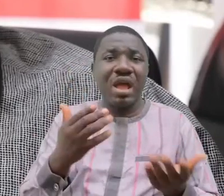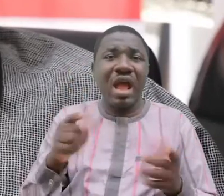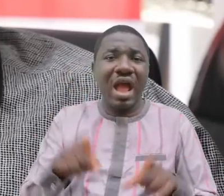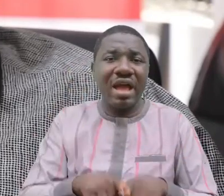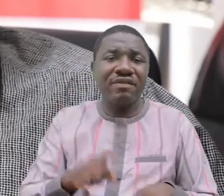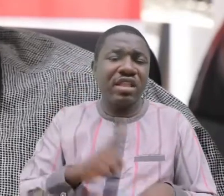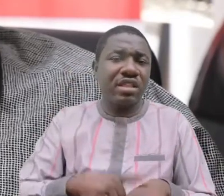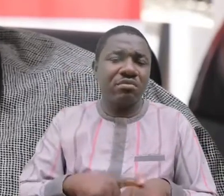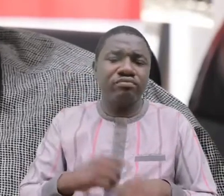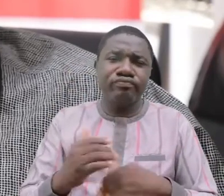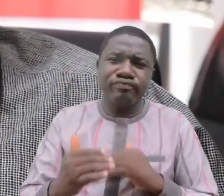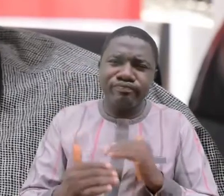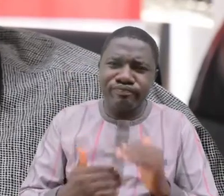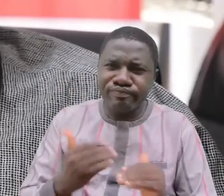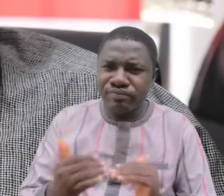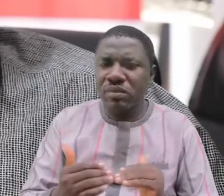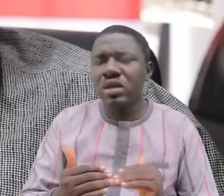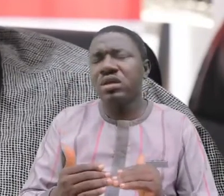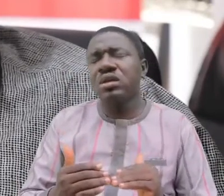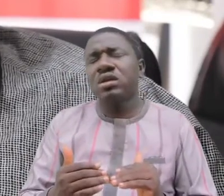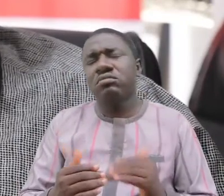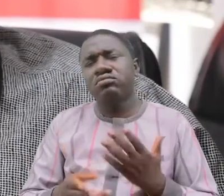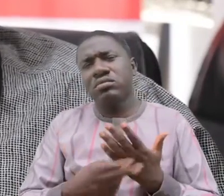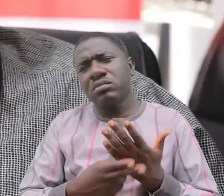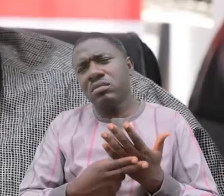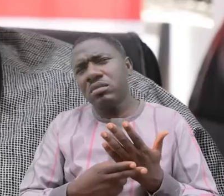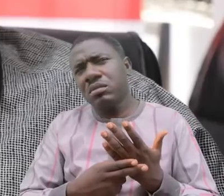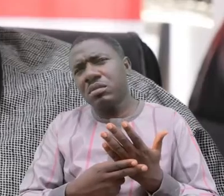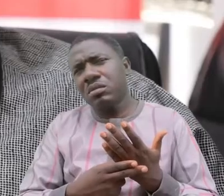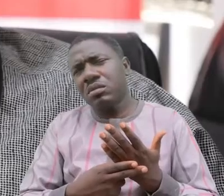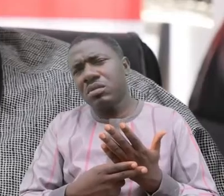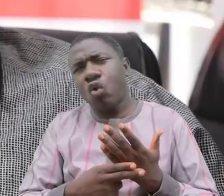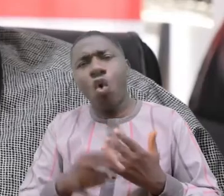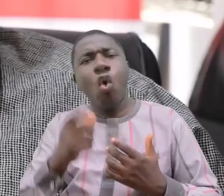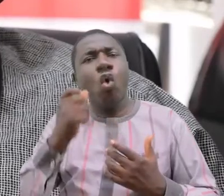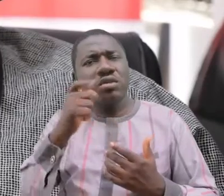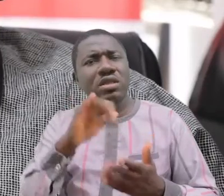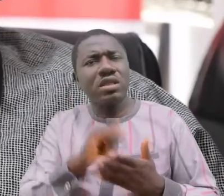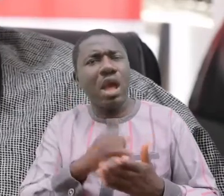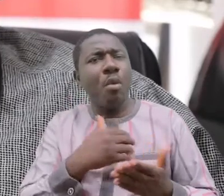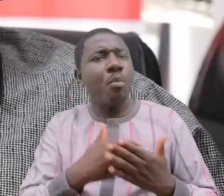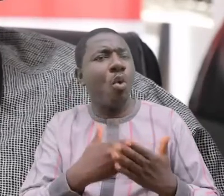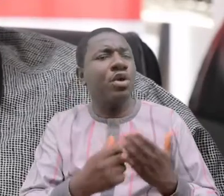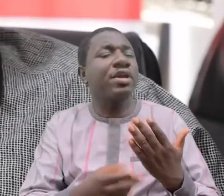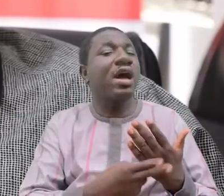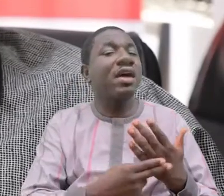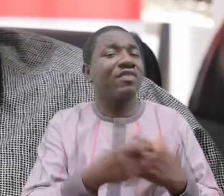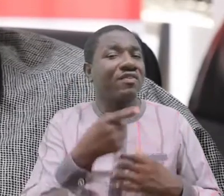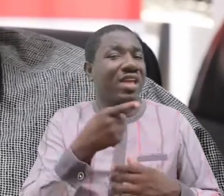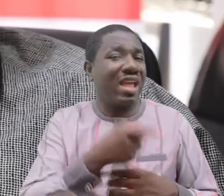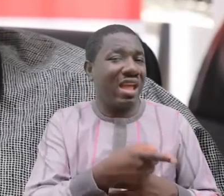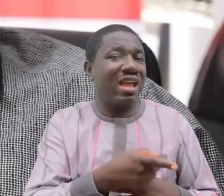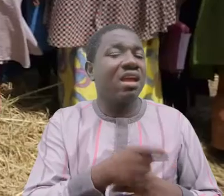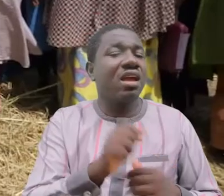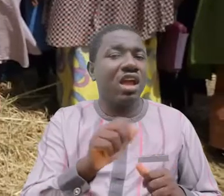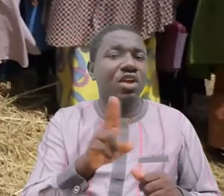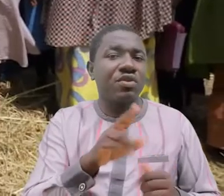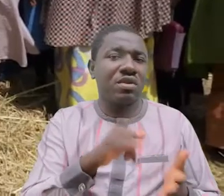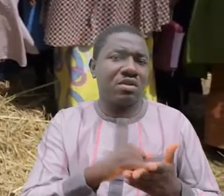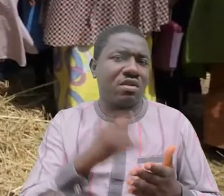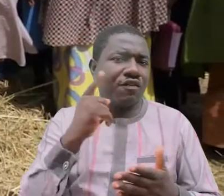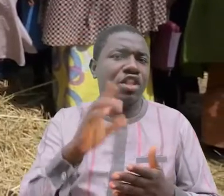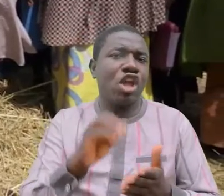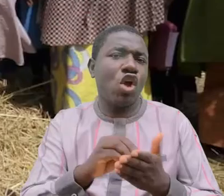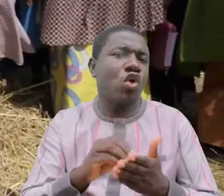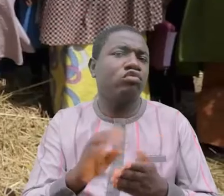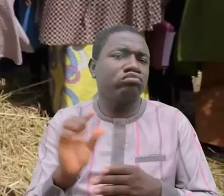as time went by and they started saving, they realized that they could use that money to enhance their